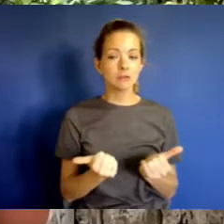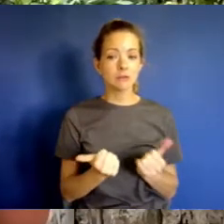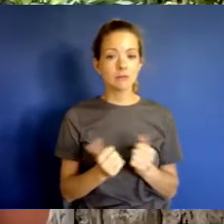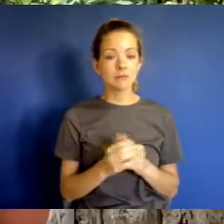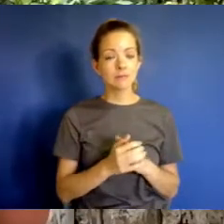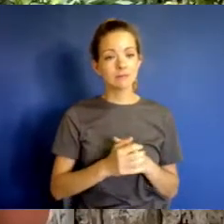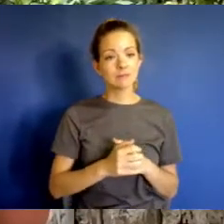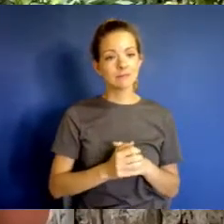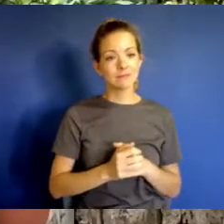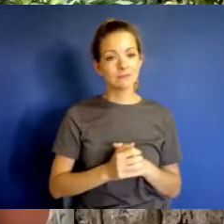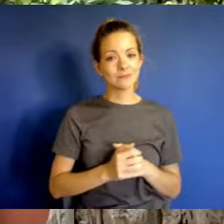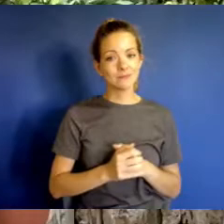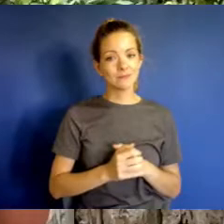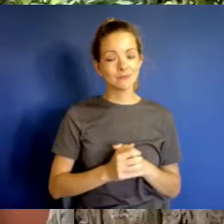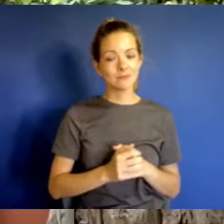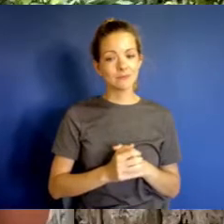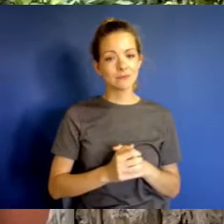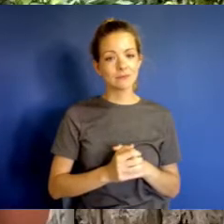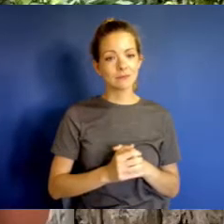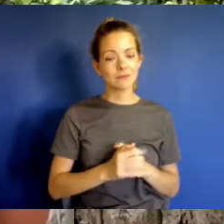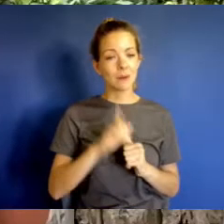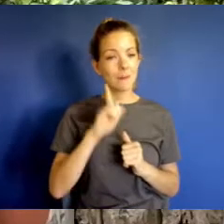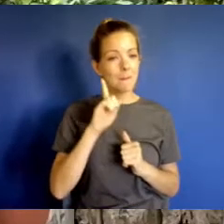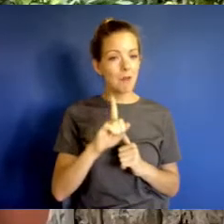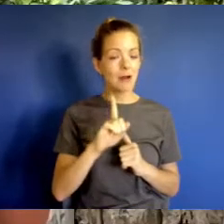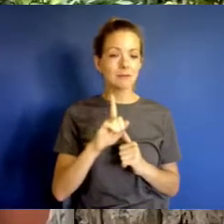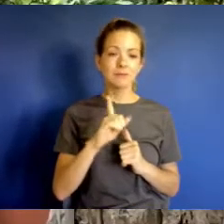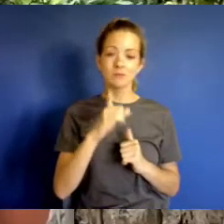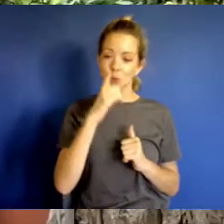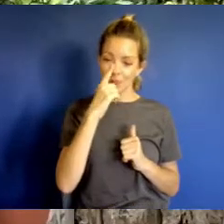we're going to be able to take that time to be still,